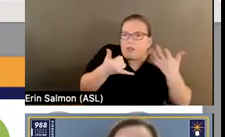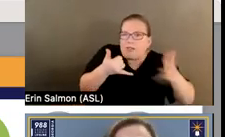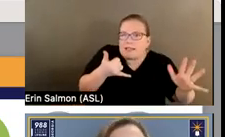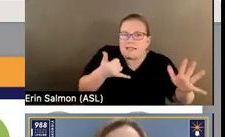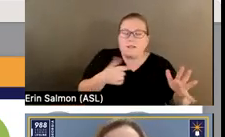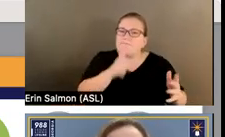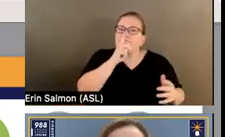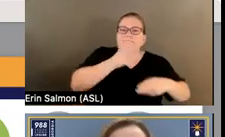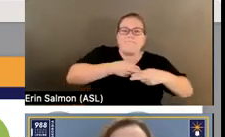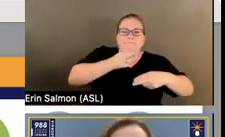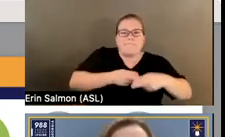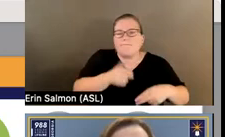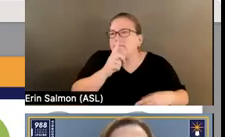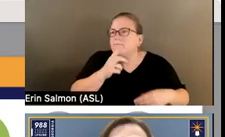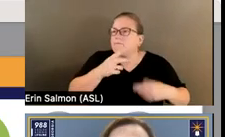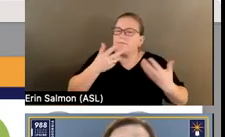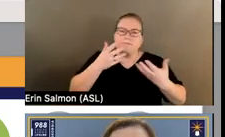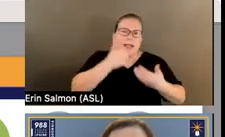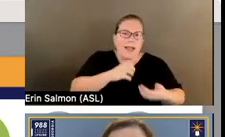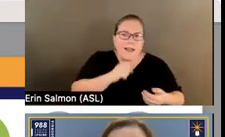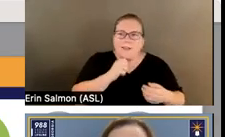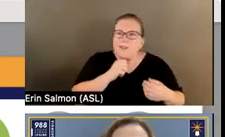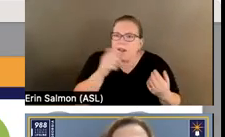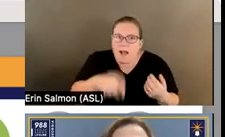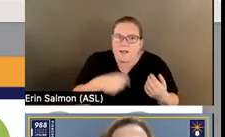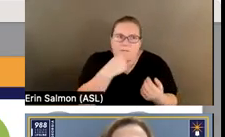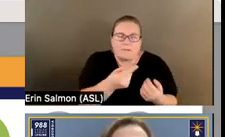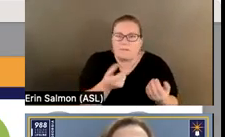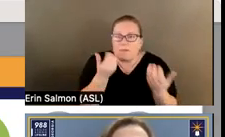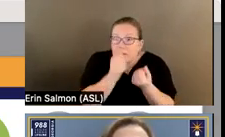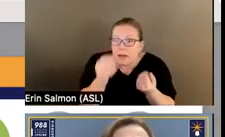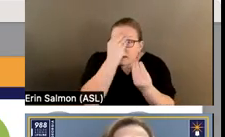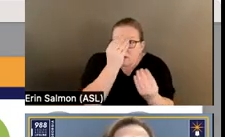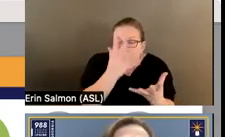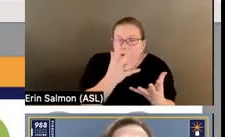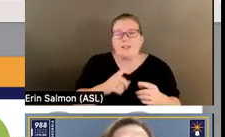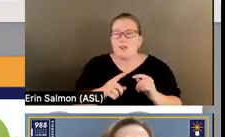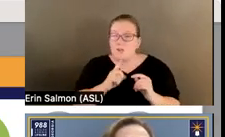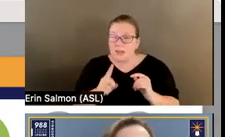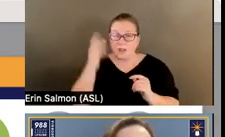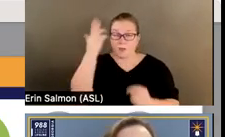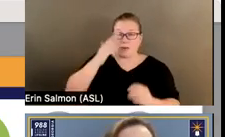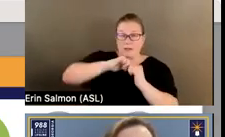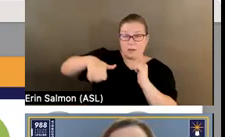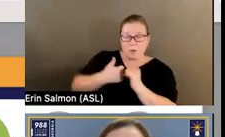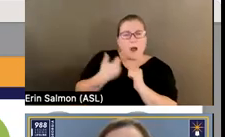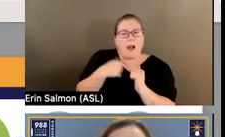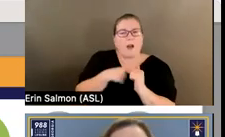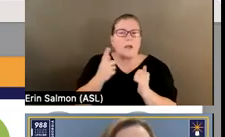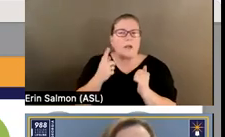want to, and that we support no matter what. So we don't know for sure, but we're continuing to watch. Episode by,